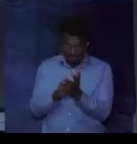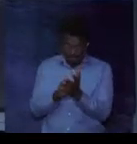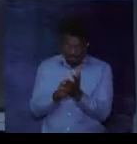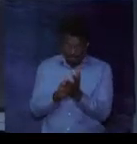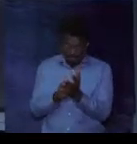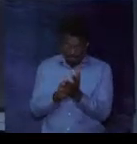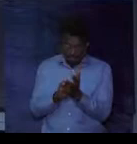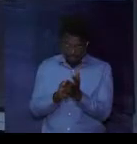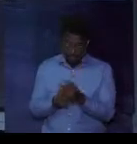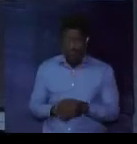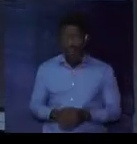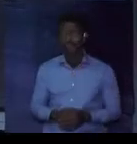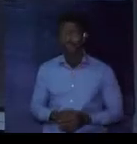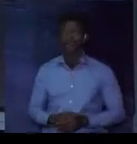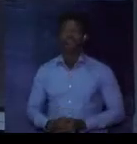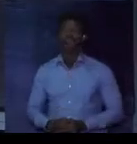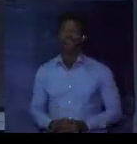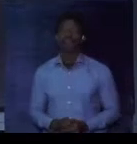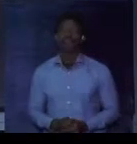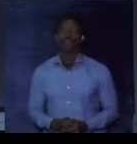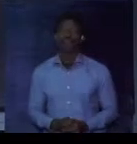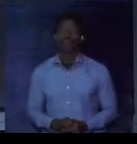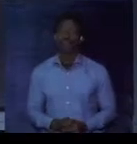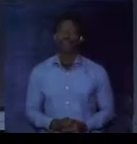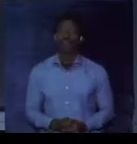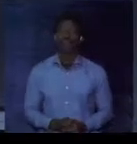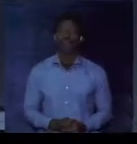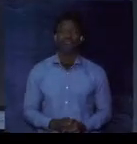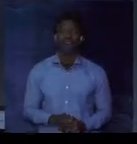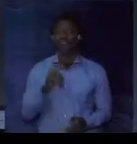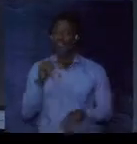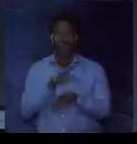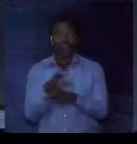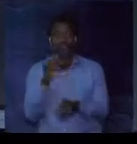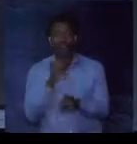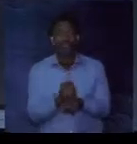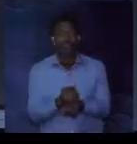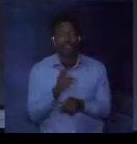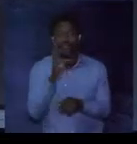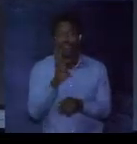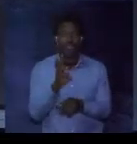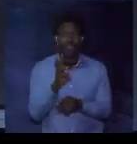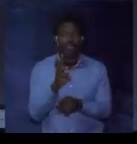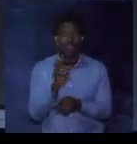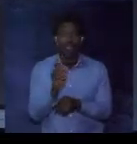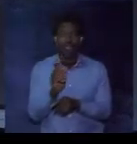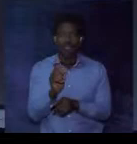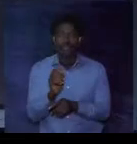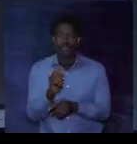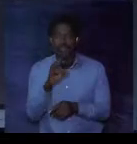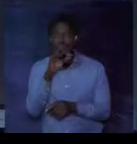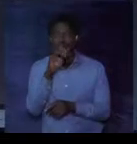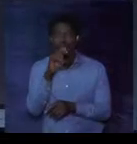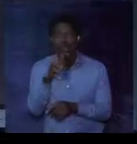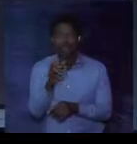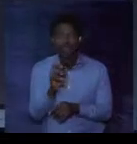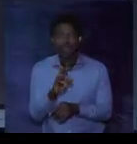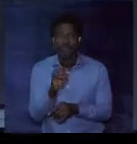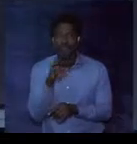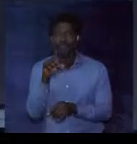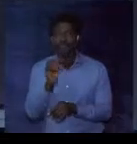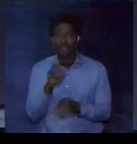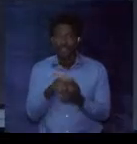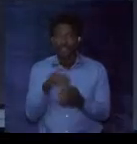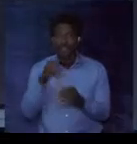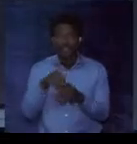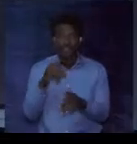652, then 1,000. So you write 600, and you don't write 6 in figure, you write